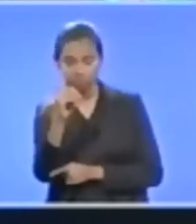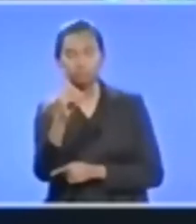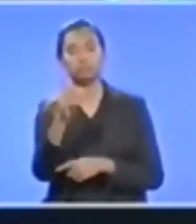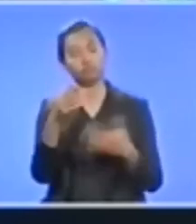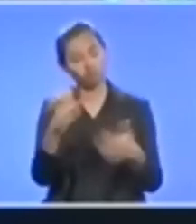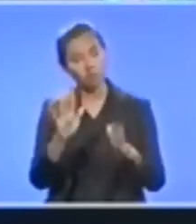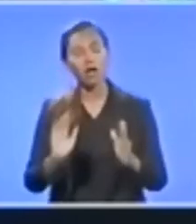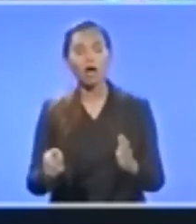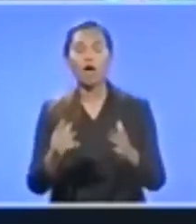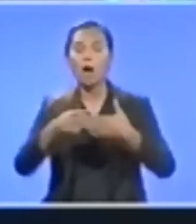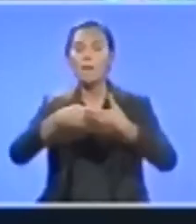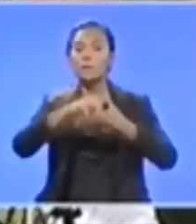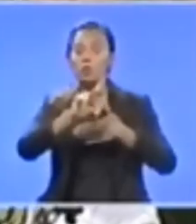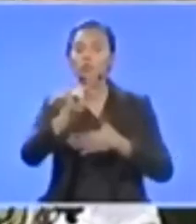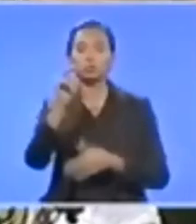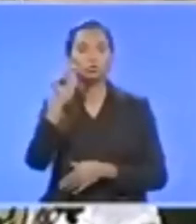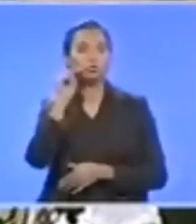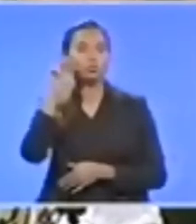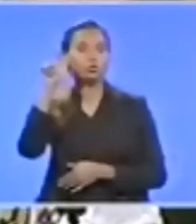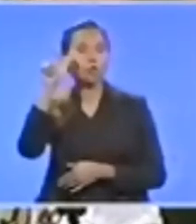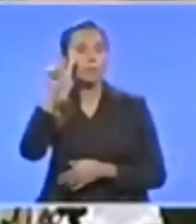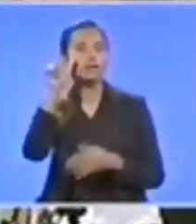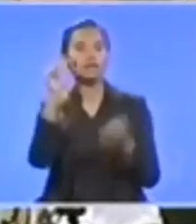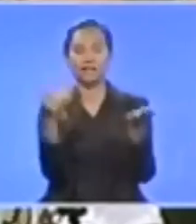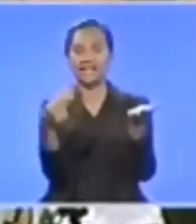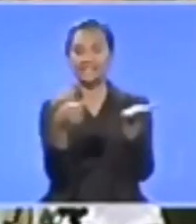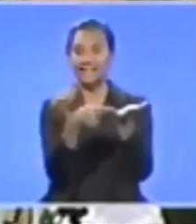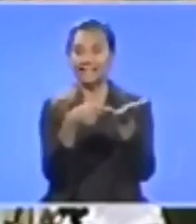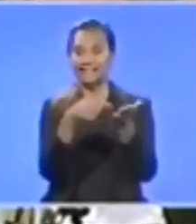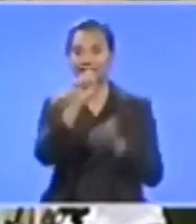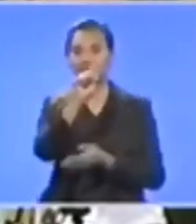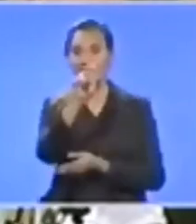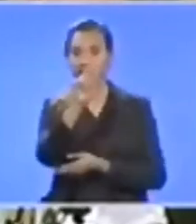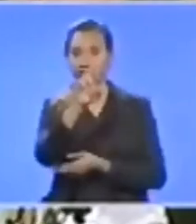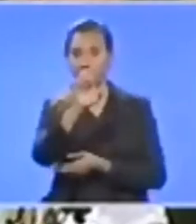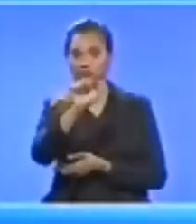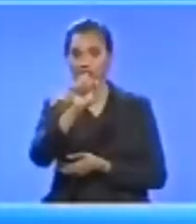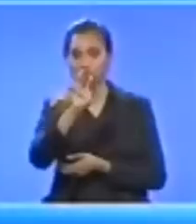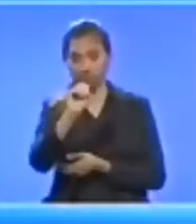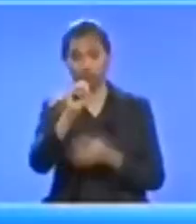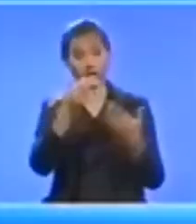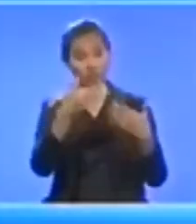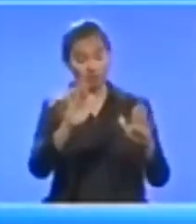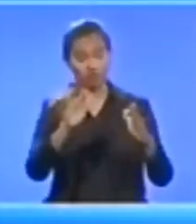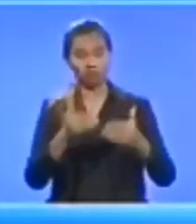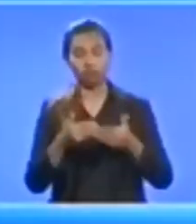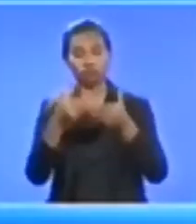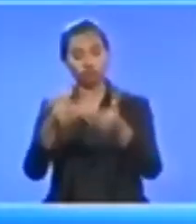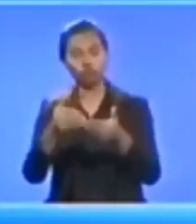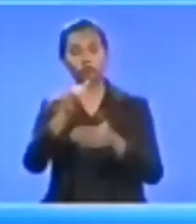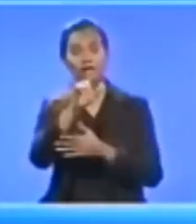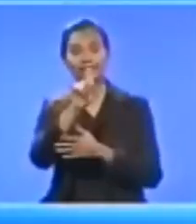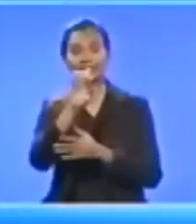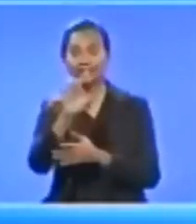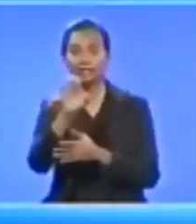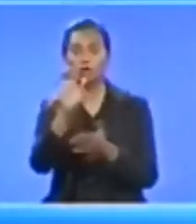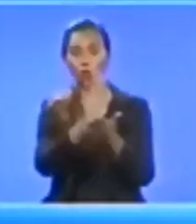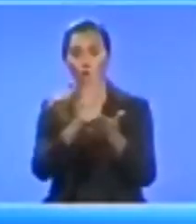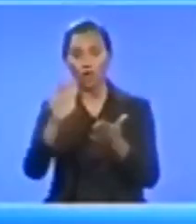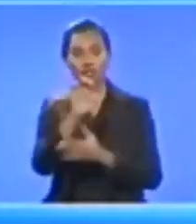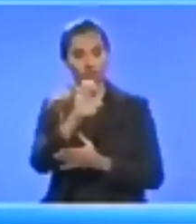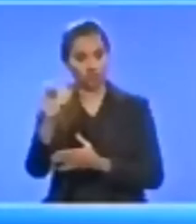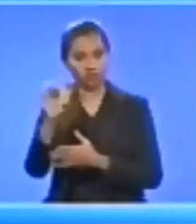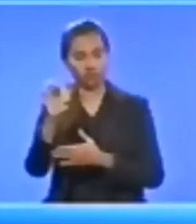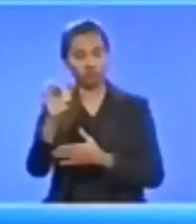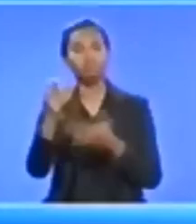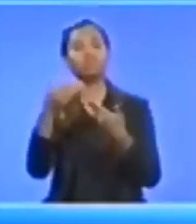to the normal technical stream. She then proceeded to ITE College East and then to Ngee Ann